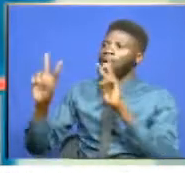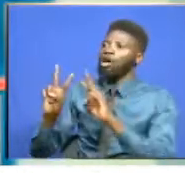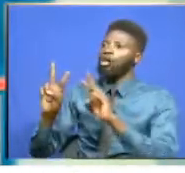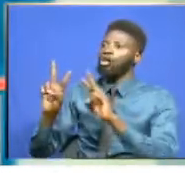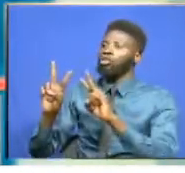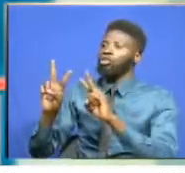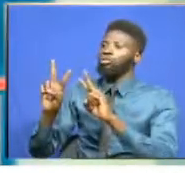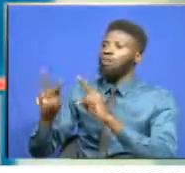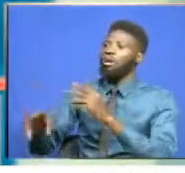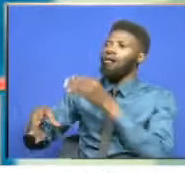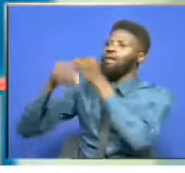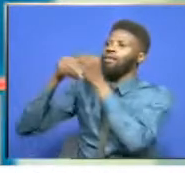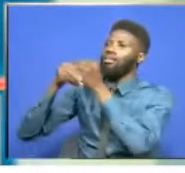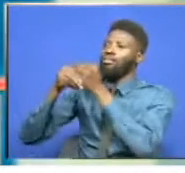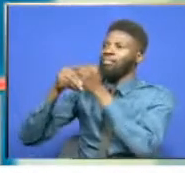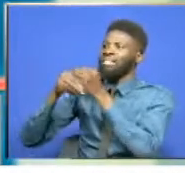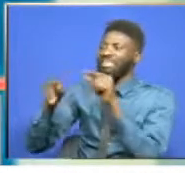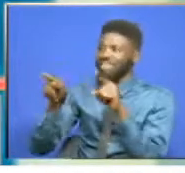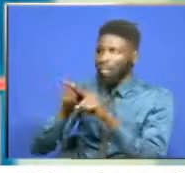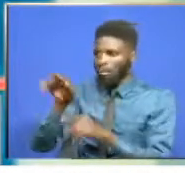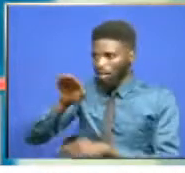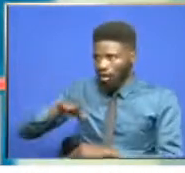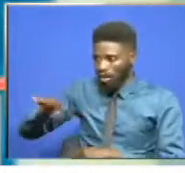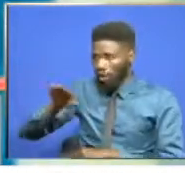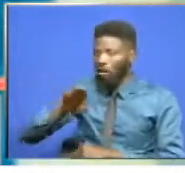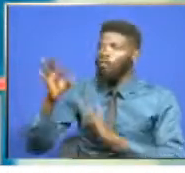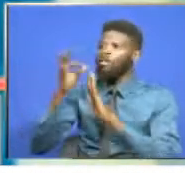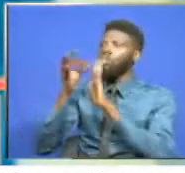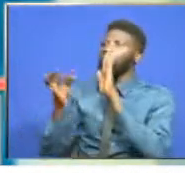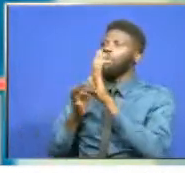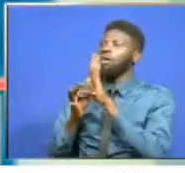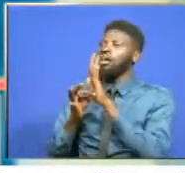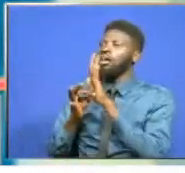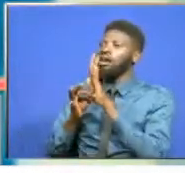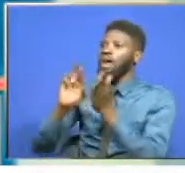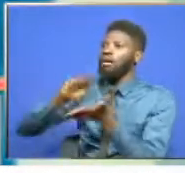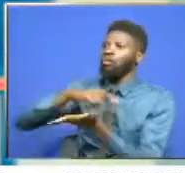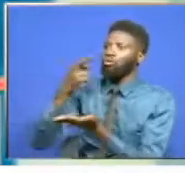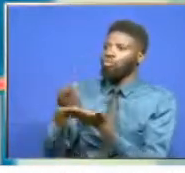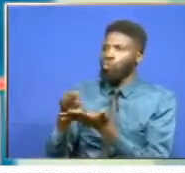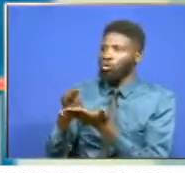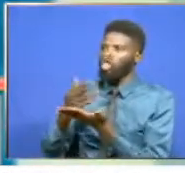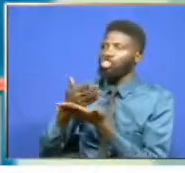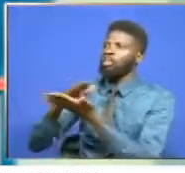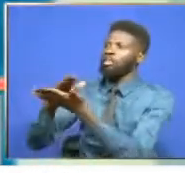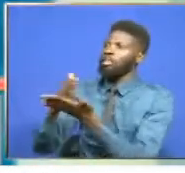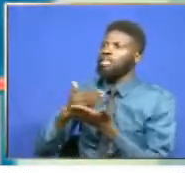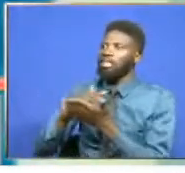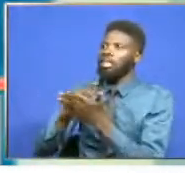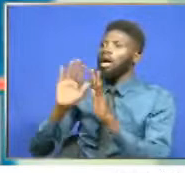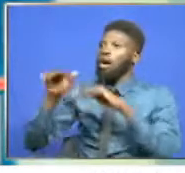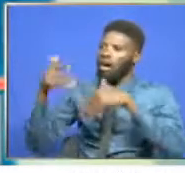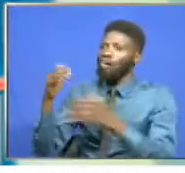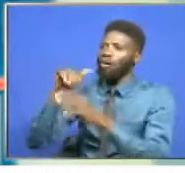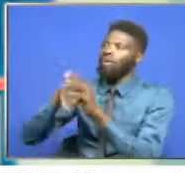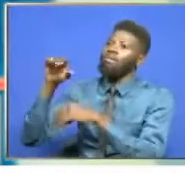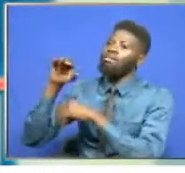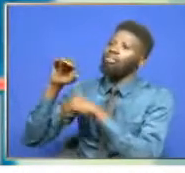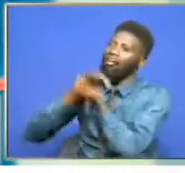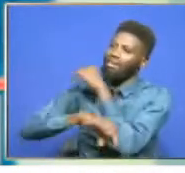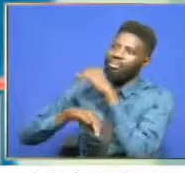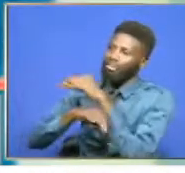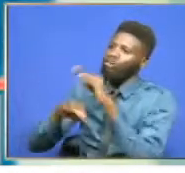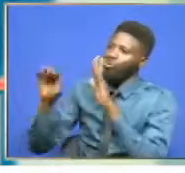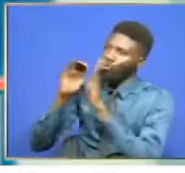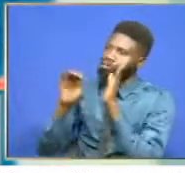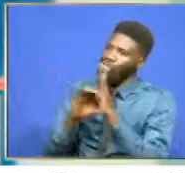menace of the formula for income distribution in this country. Our constitution now says that a